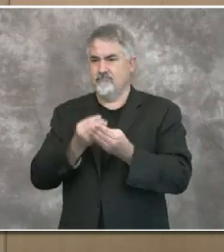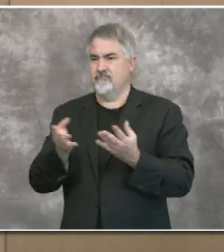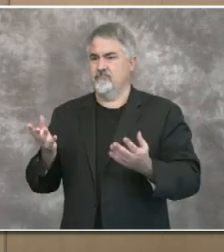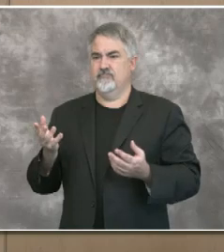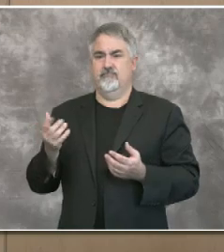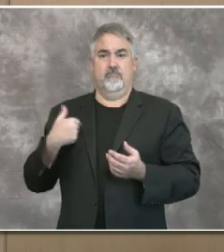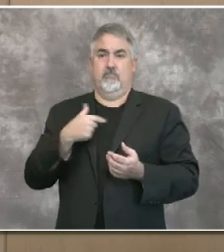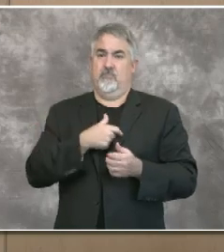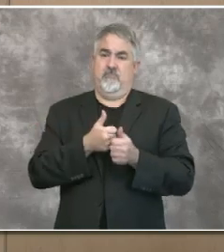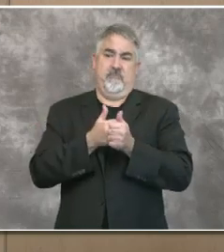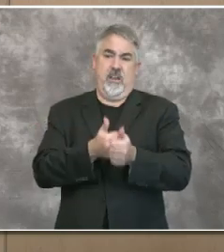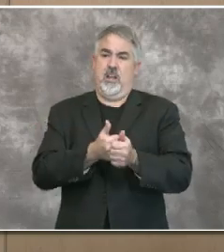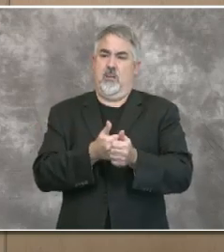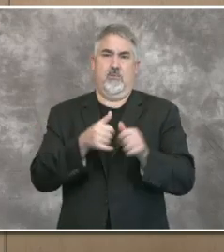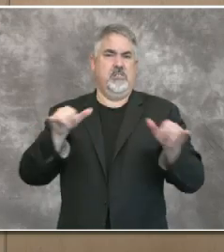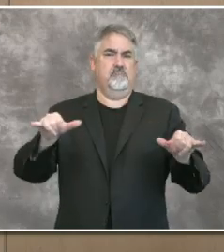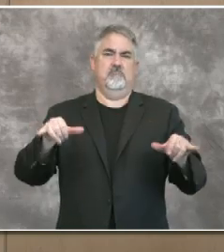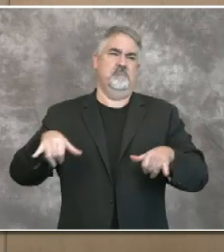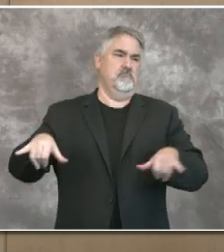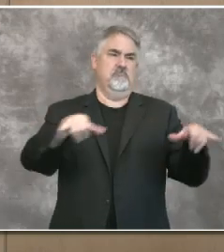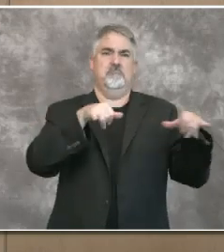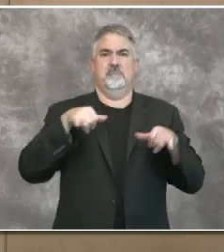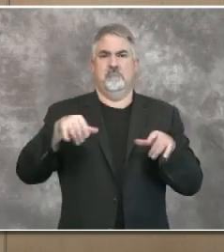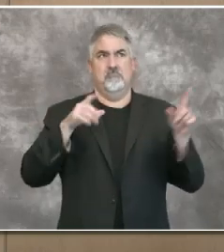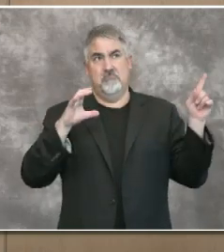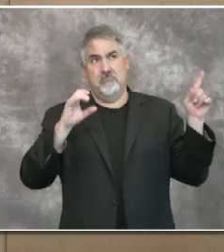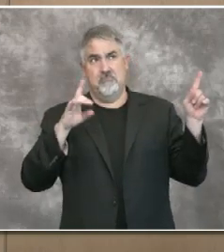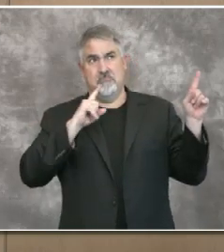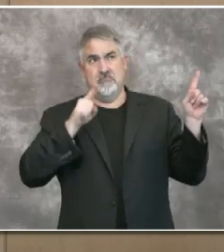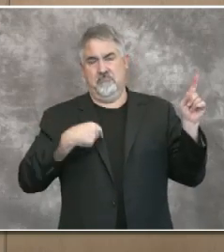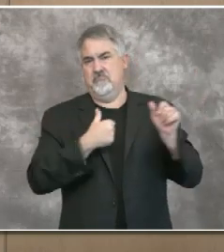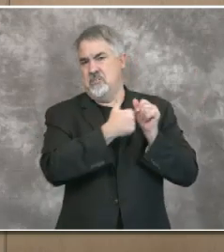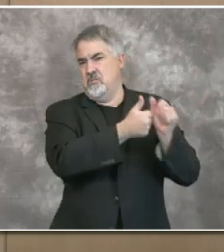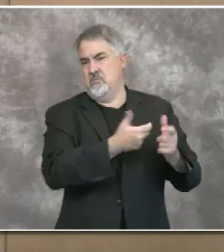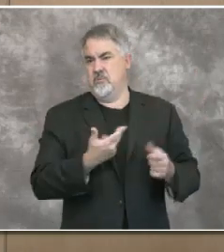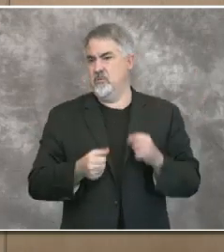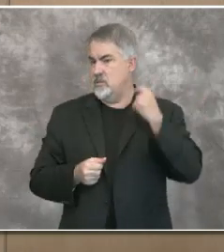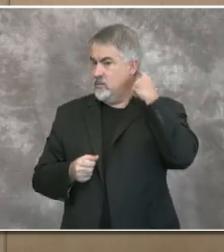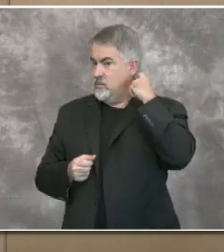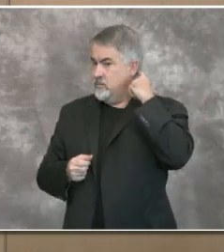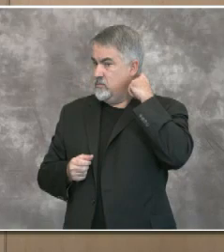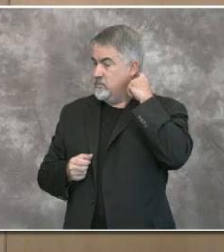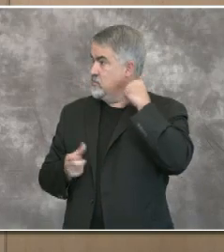follow that process. Dr. McDonald, do you have any additional comments?